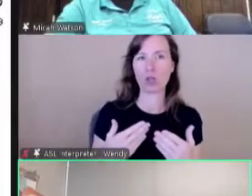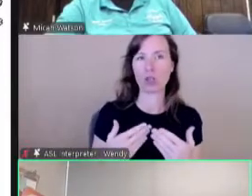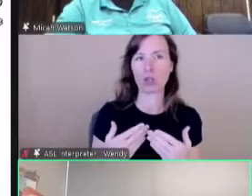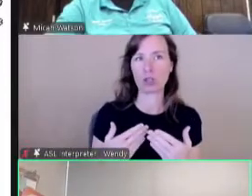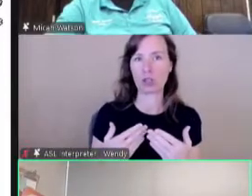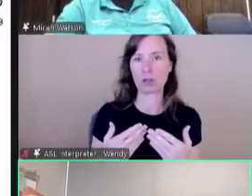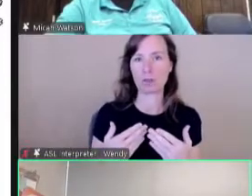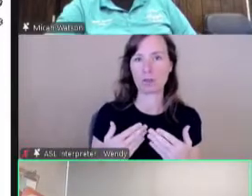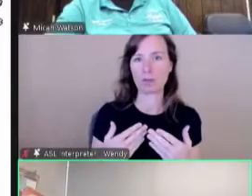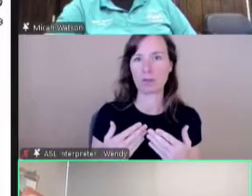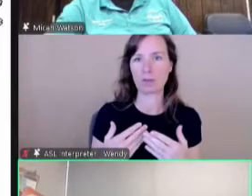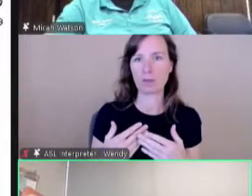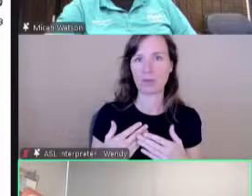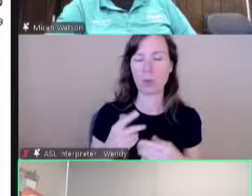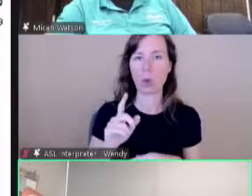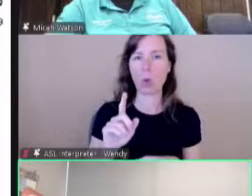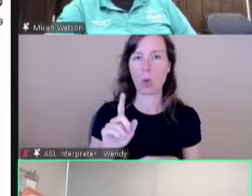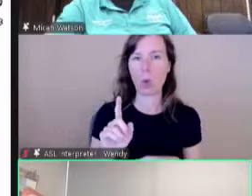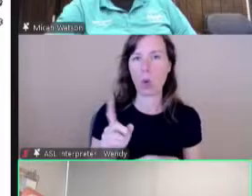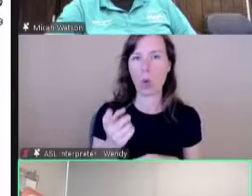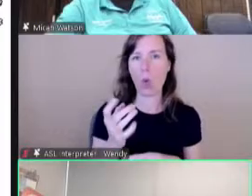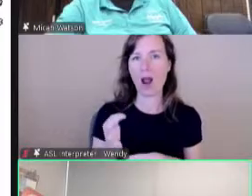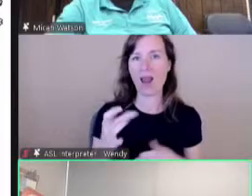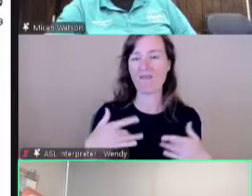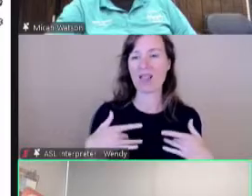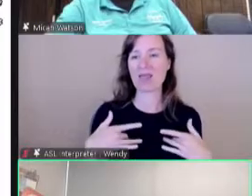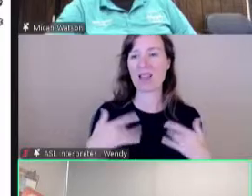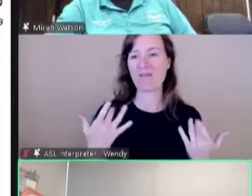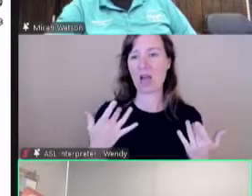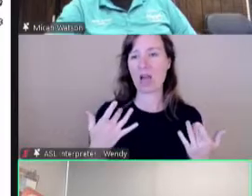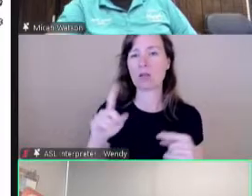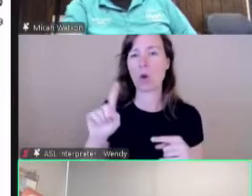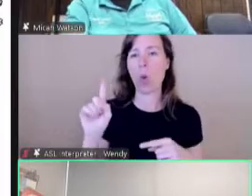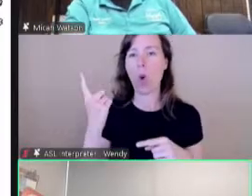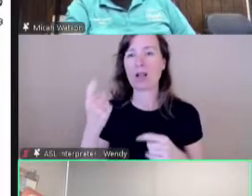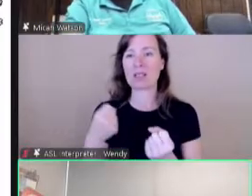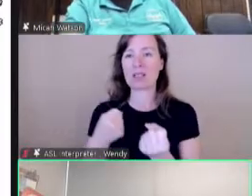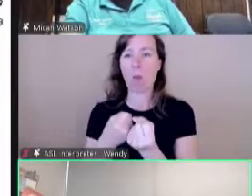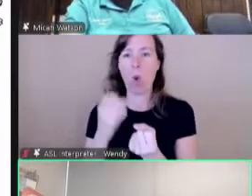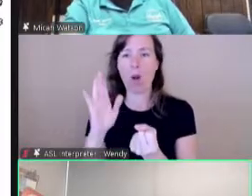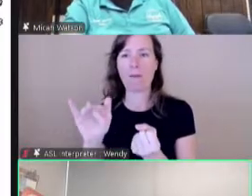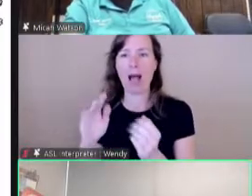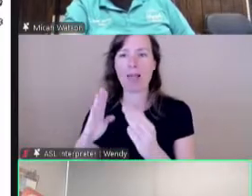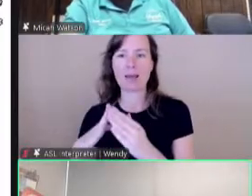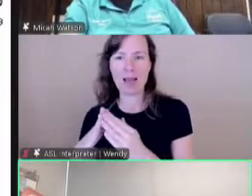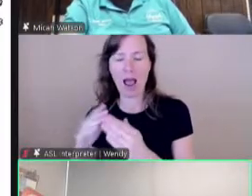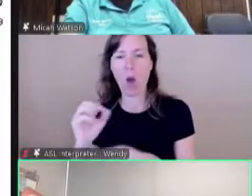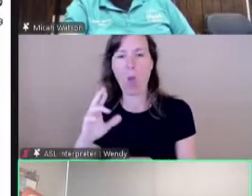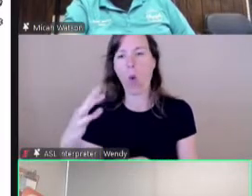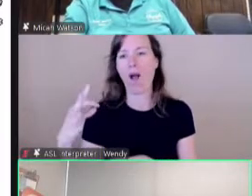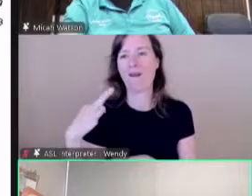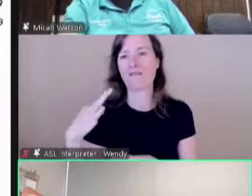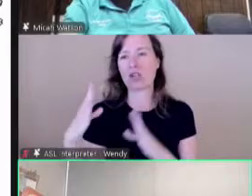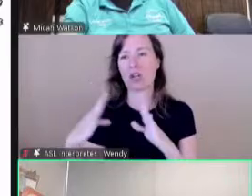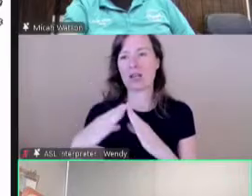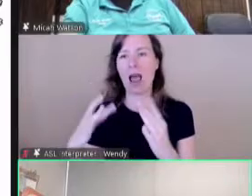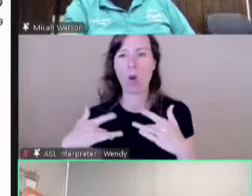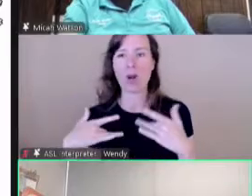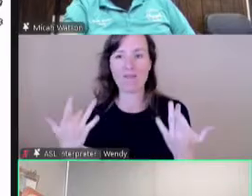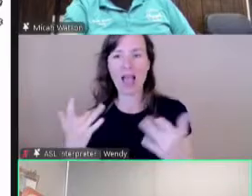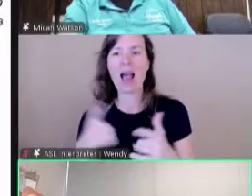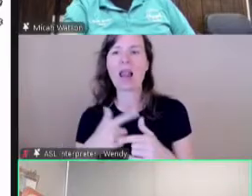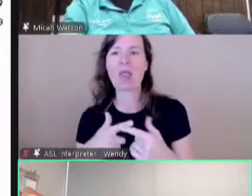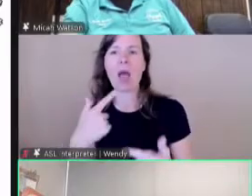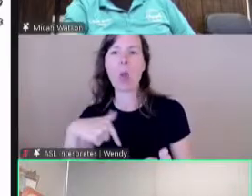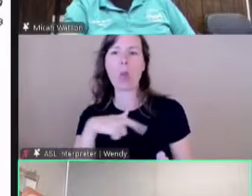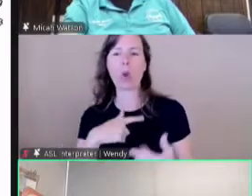once one of these events becomes sponsored by the town or it's an official town event, we accept liability. So